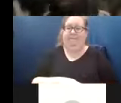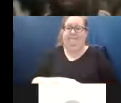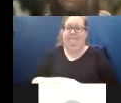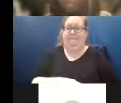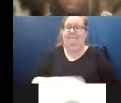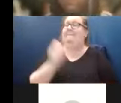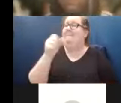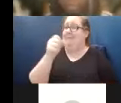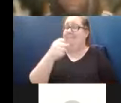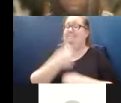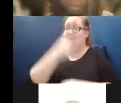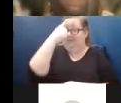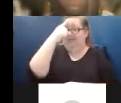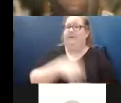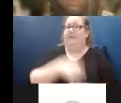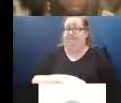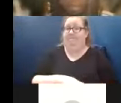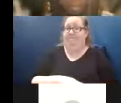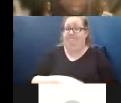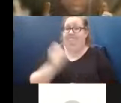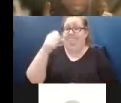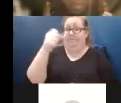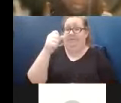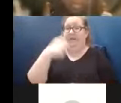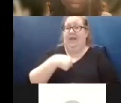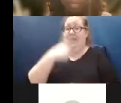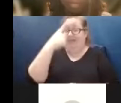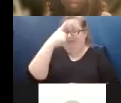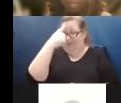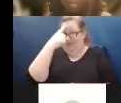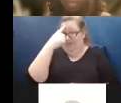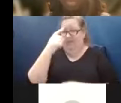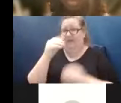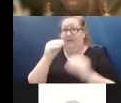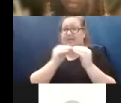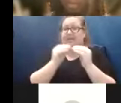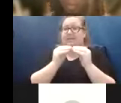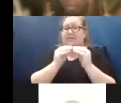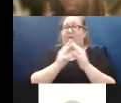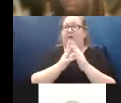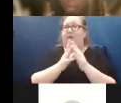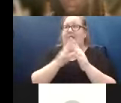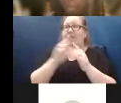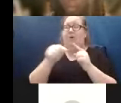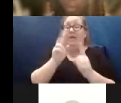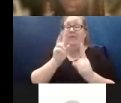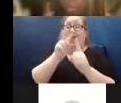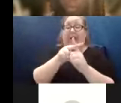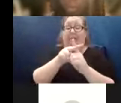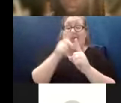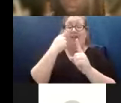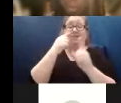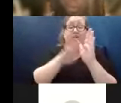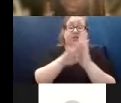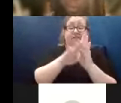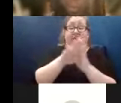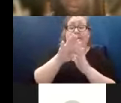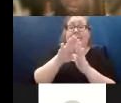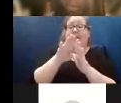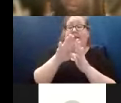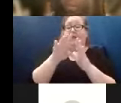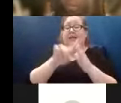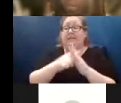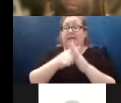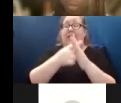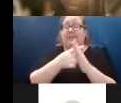This makes sense, because I think this was more getting at Creo que es más cuando hay una solicitud